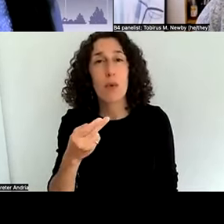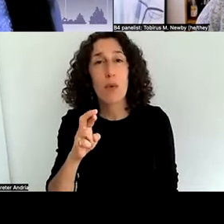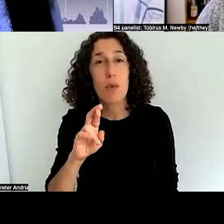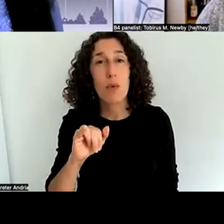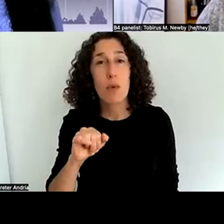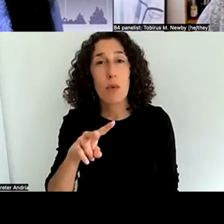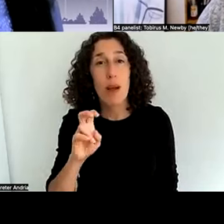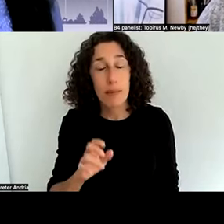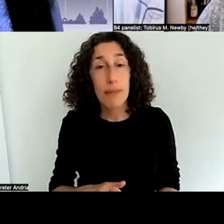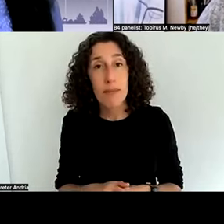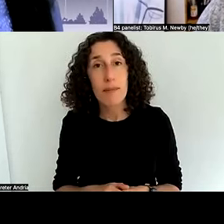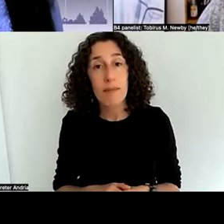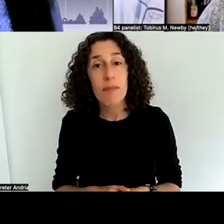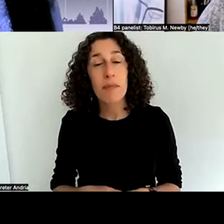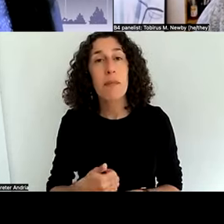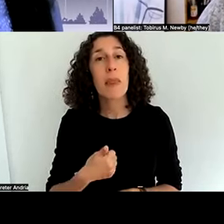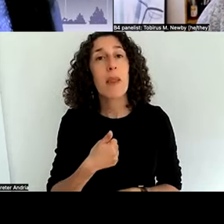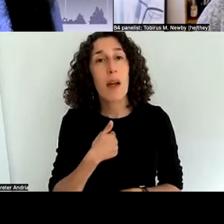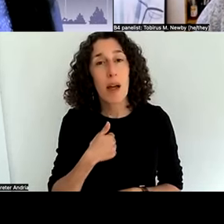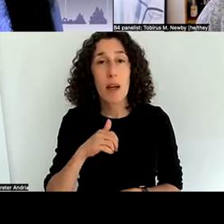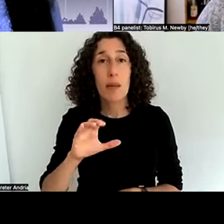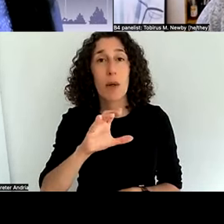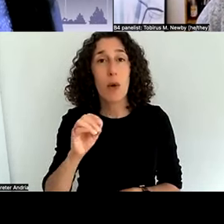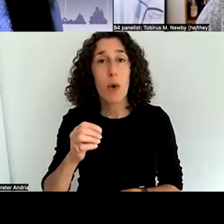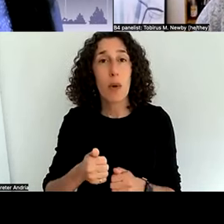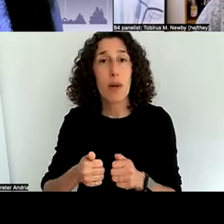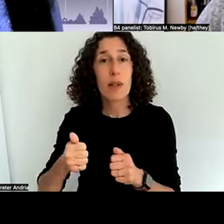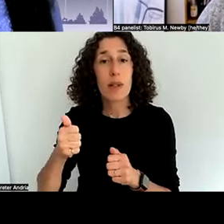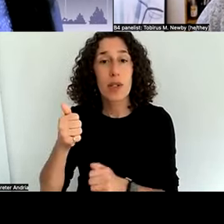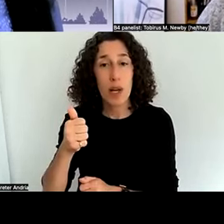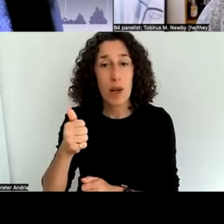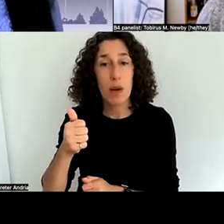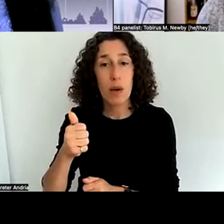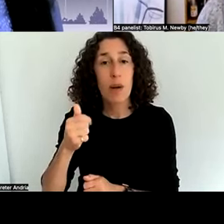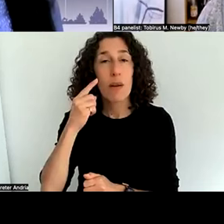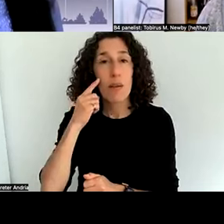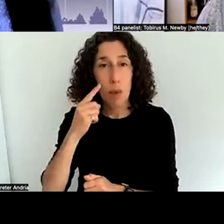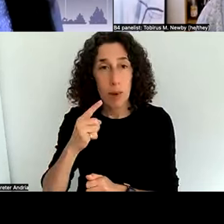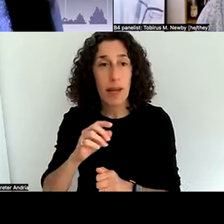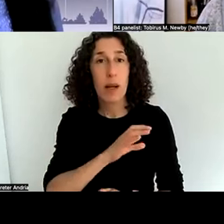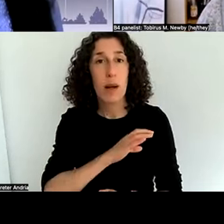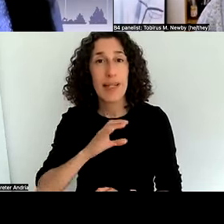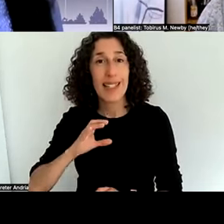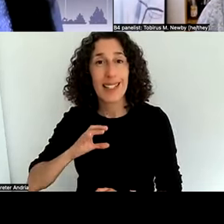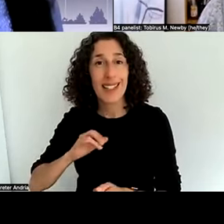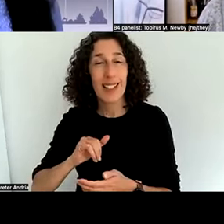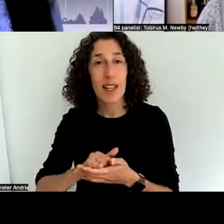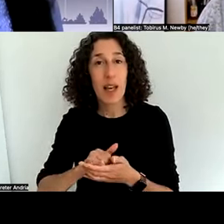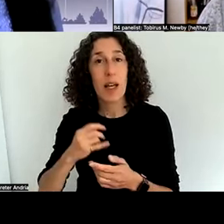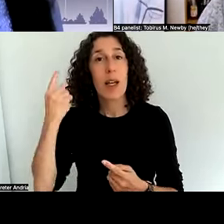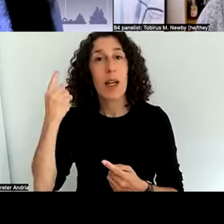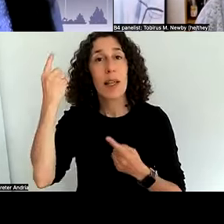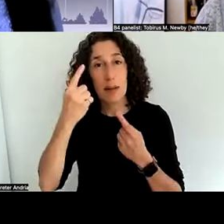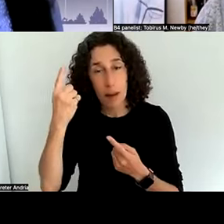on campus, which is co-chairing a Chancellor's Committee that thinks about and recommends and collects community brilliance